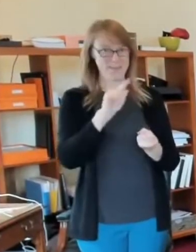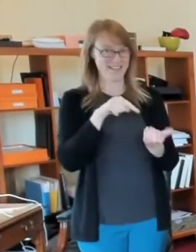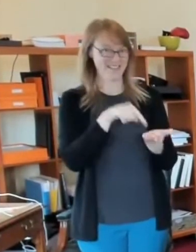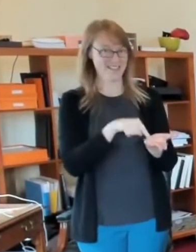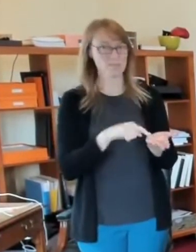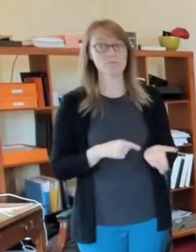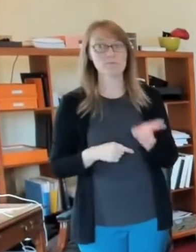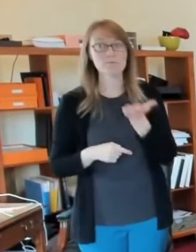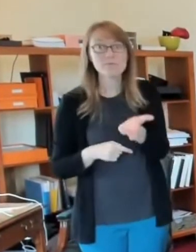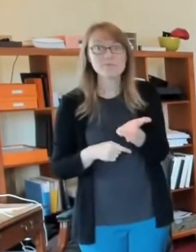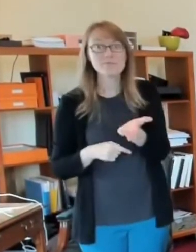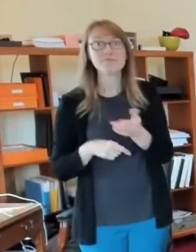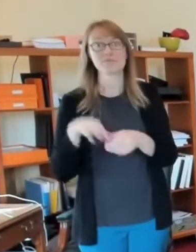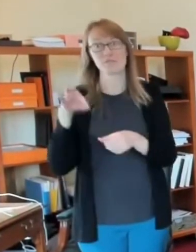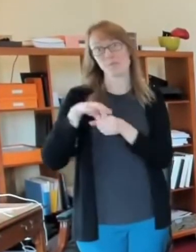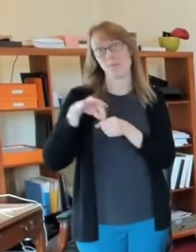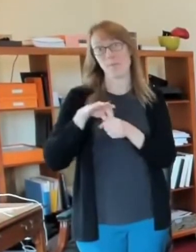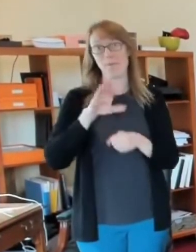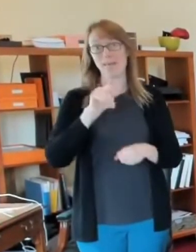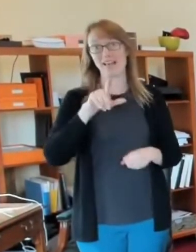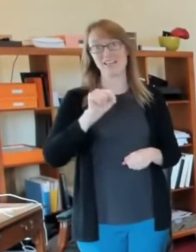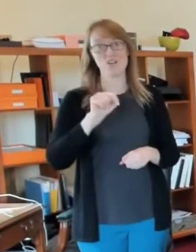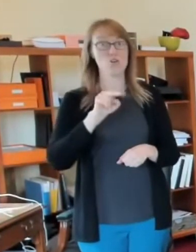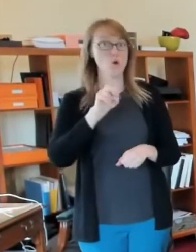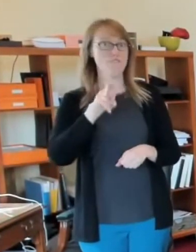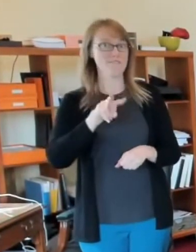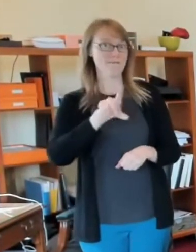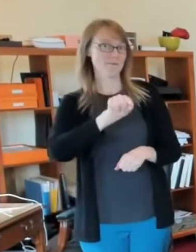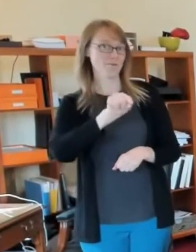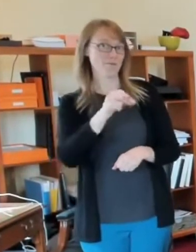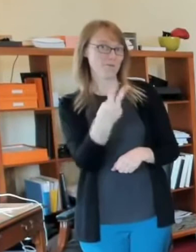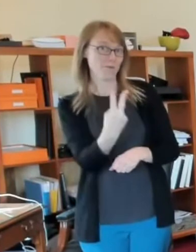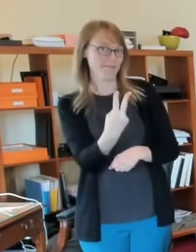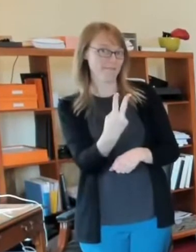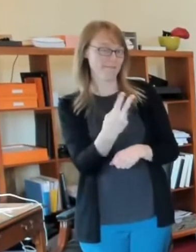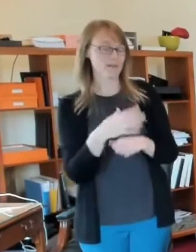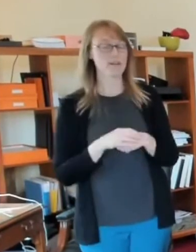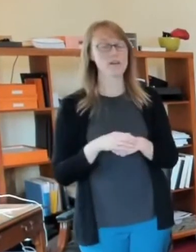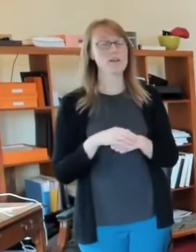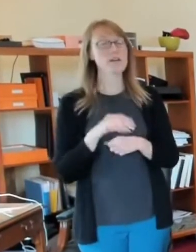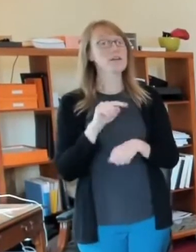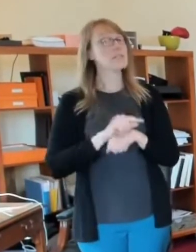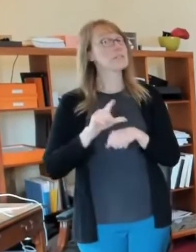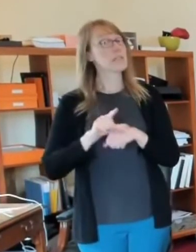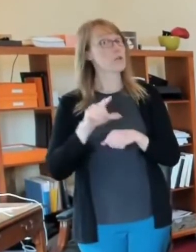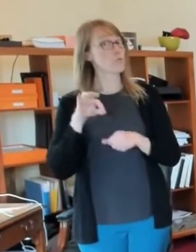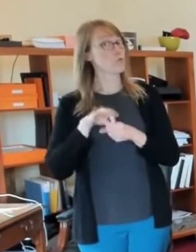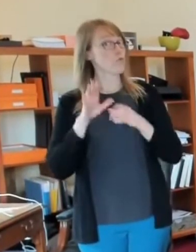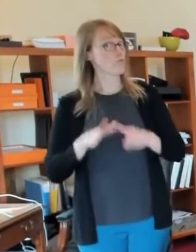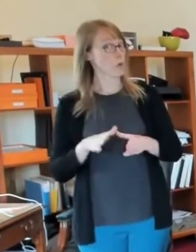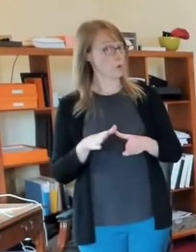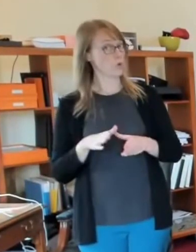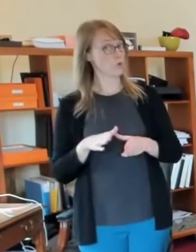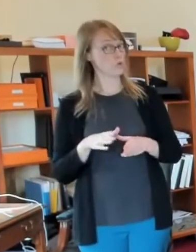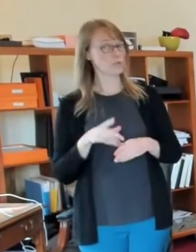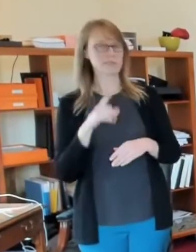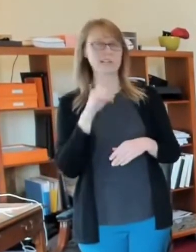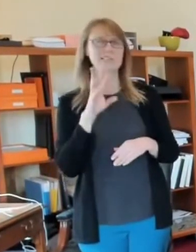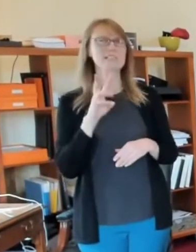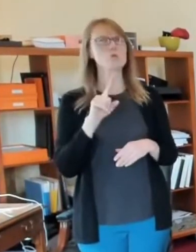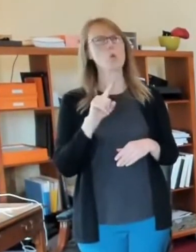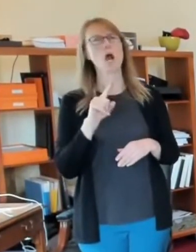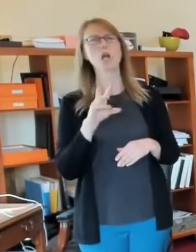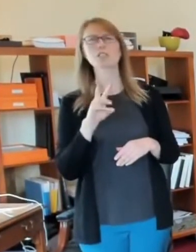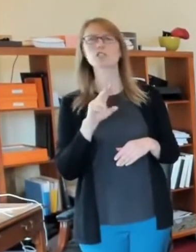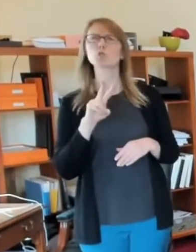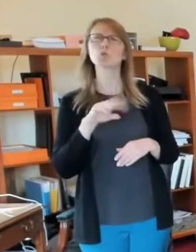that on the ballot in November of 2012. The voters of St. Louis voted 61 or 2%, I